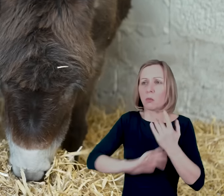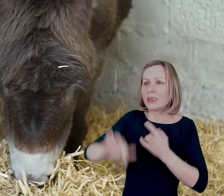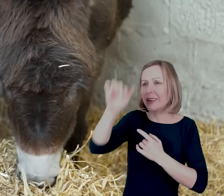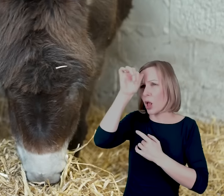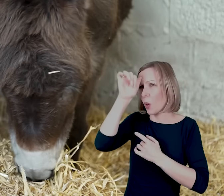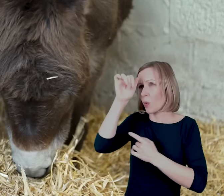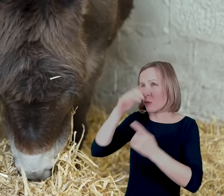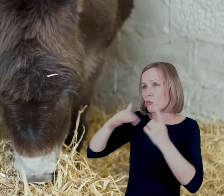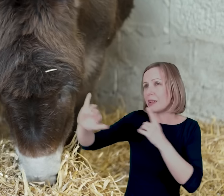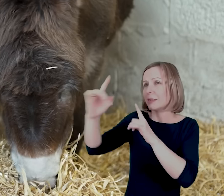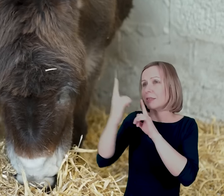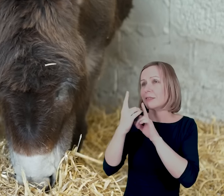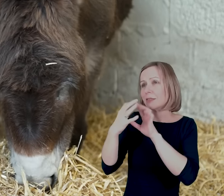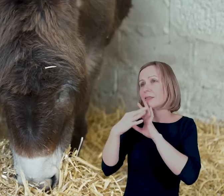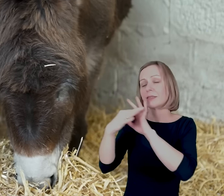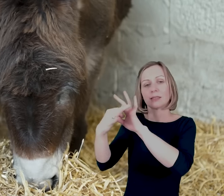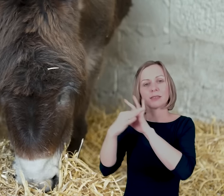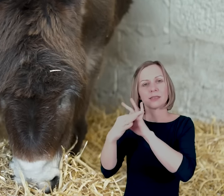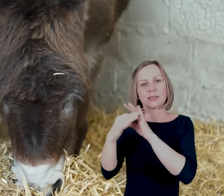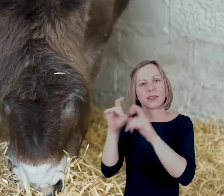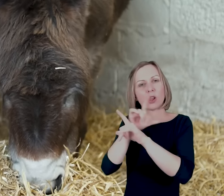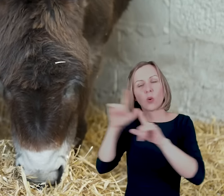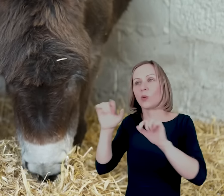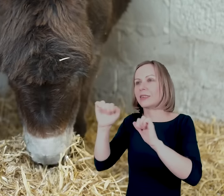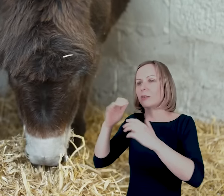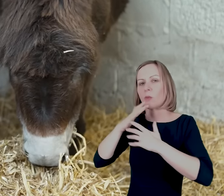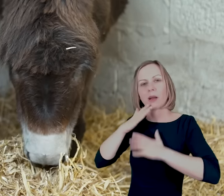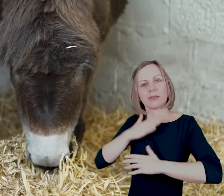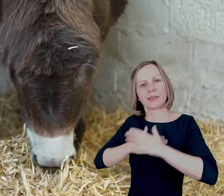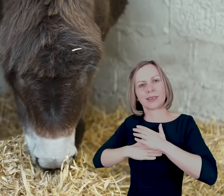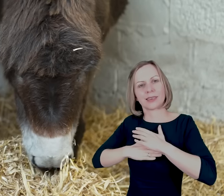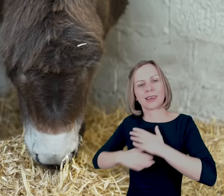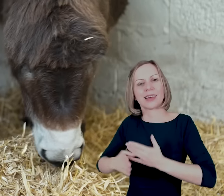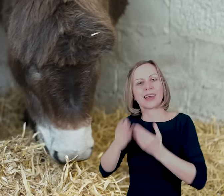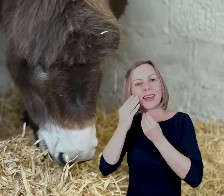lives. Lord, in your mercy, hear our prayer.